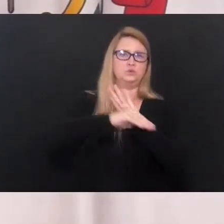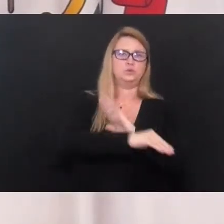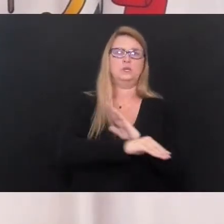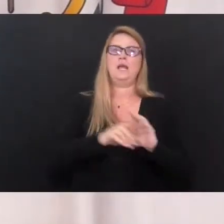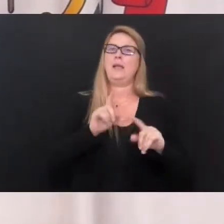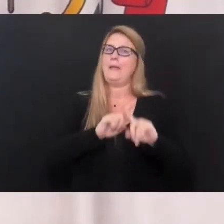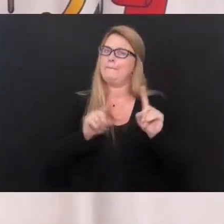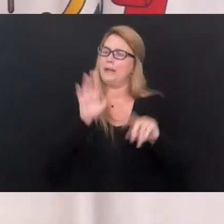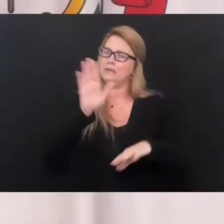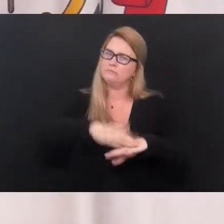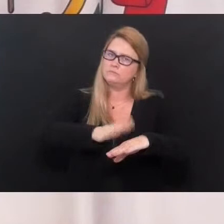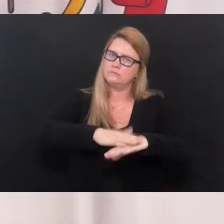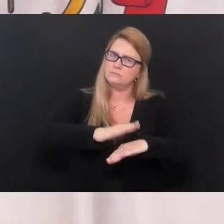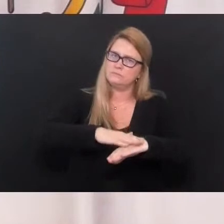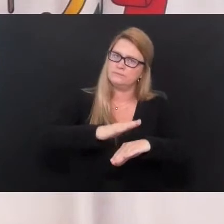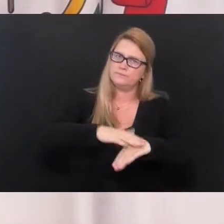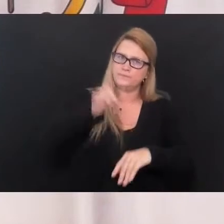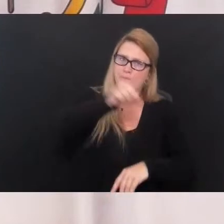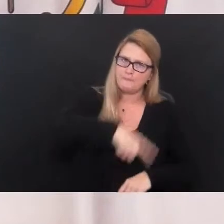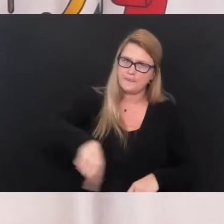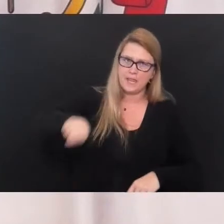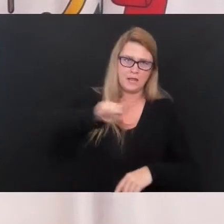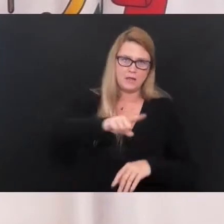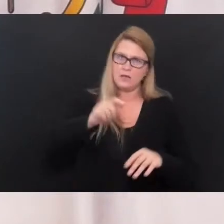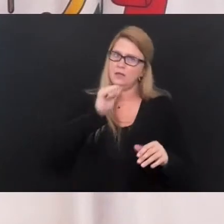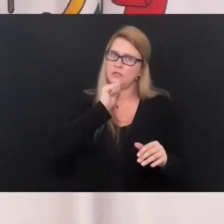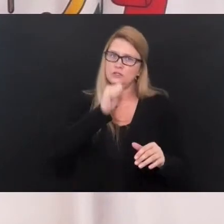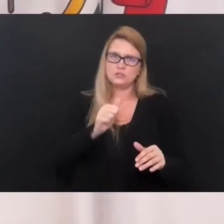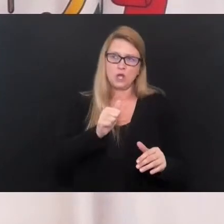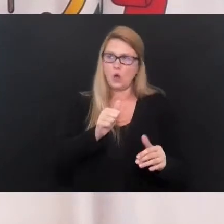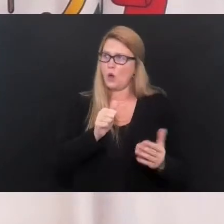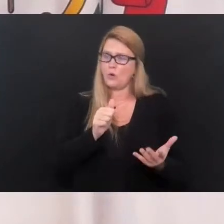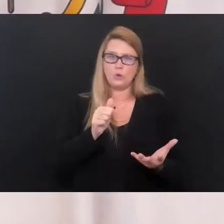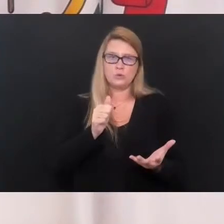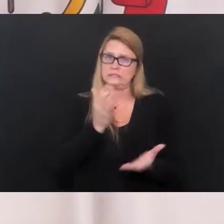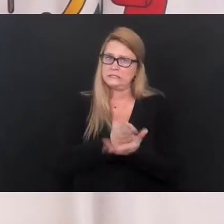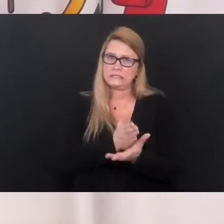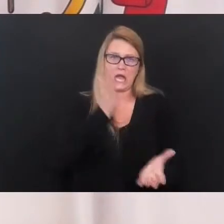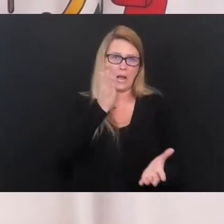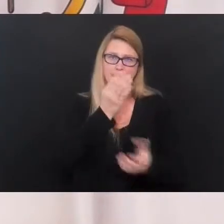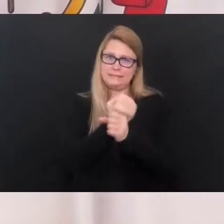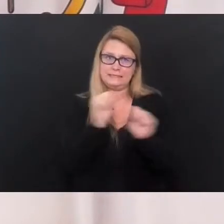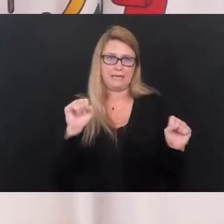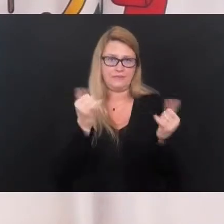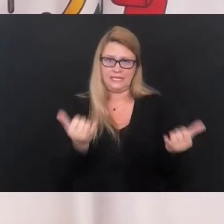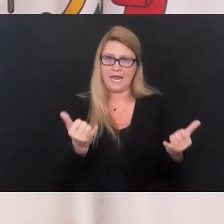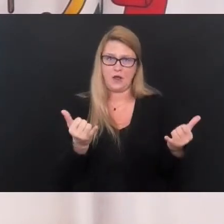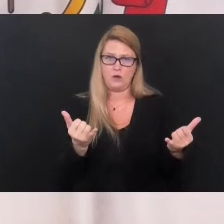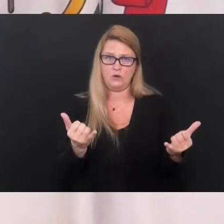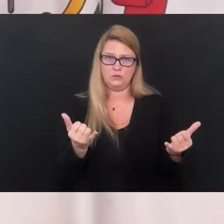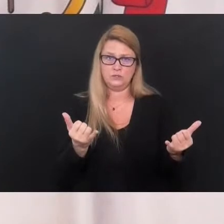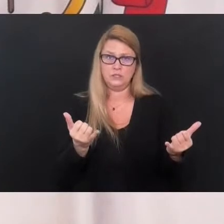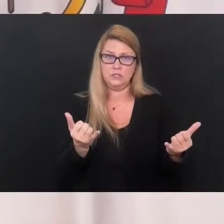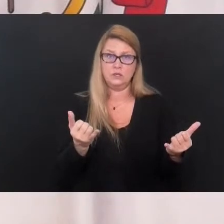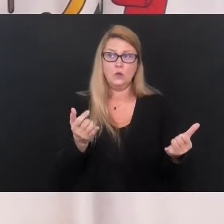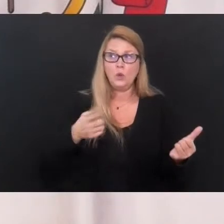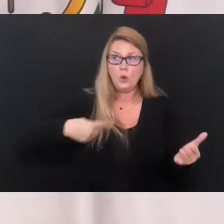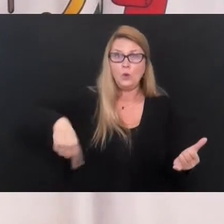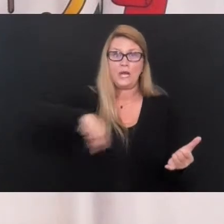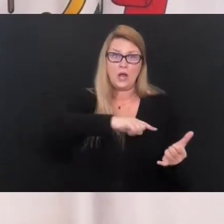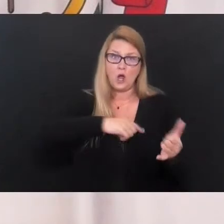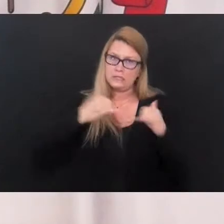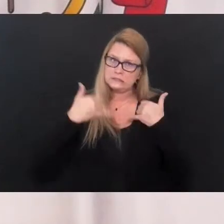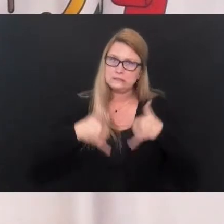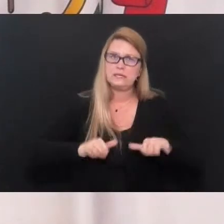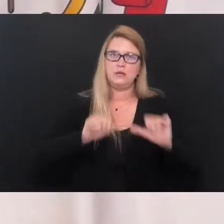you, though, I caution you, don't go to sleep at the switch. One robin doesn't make spring,